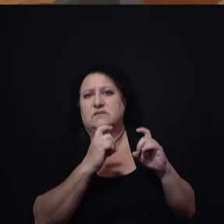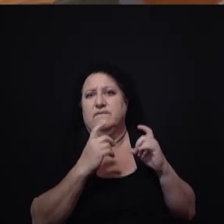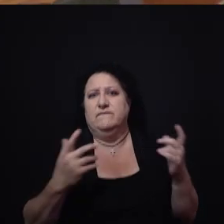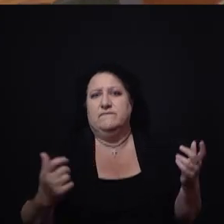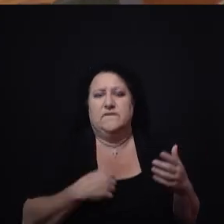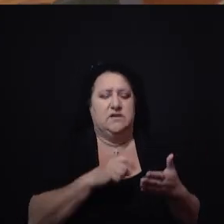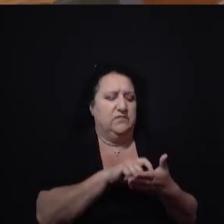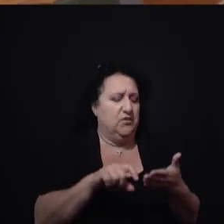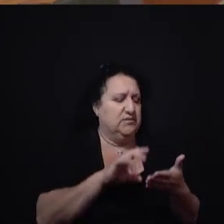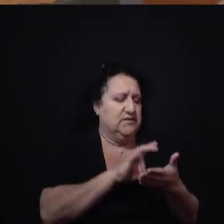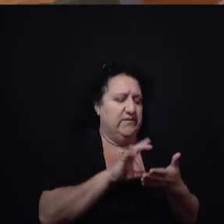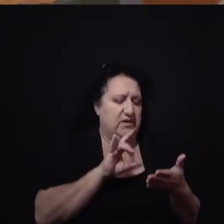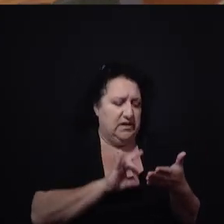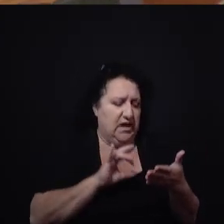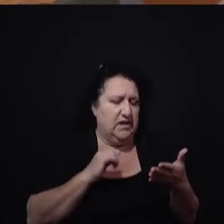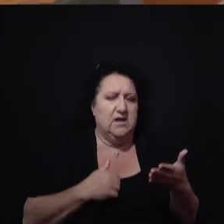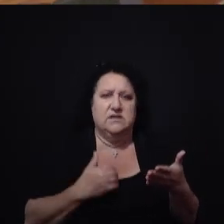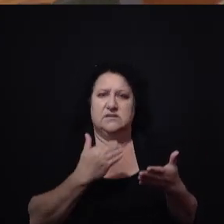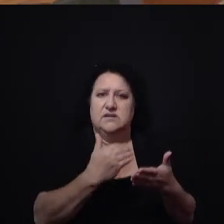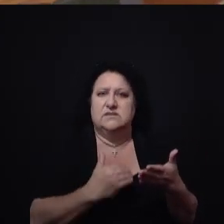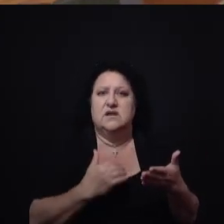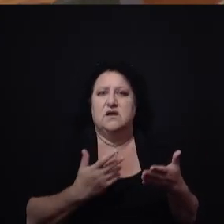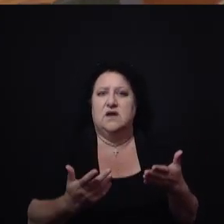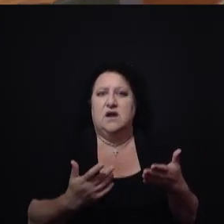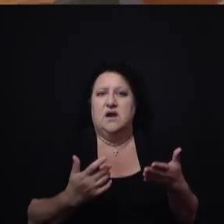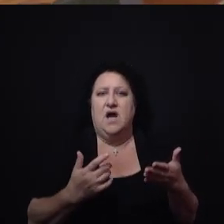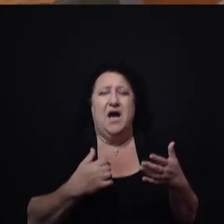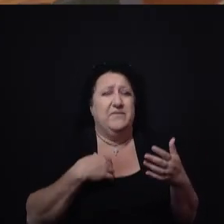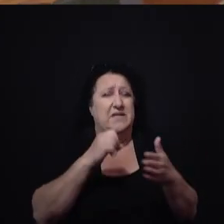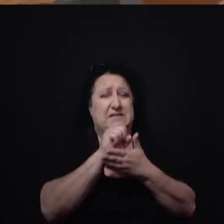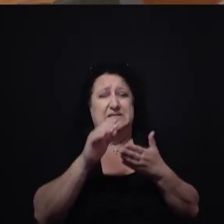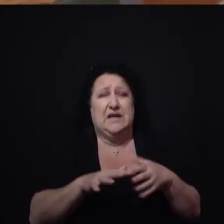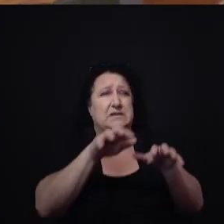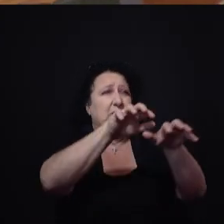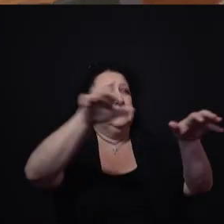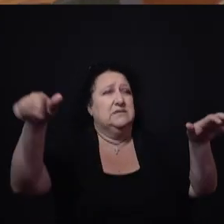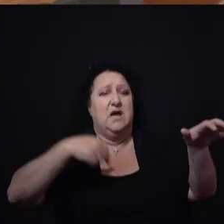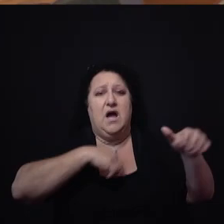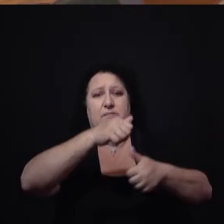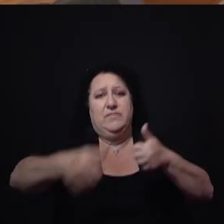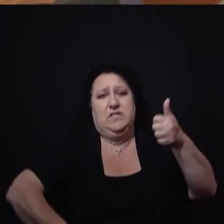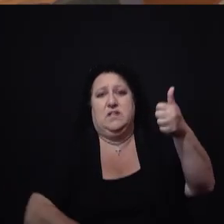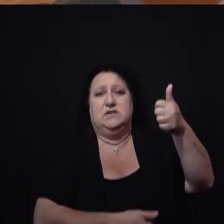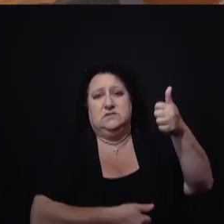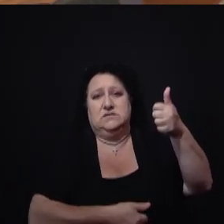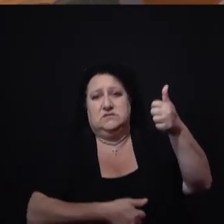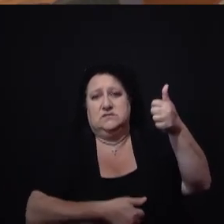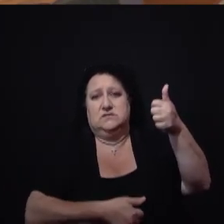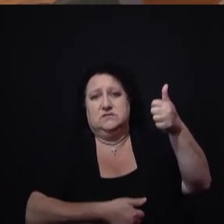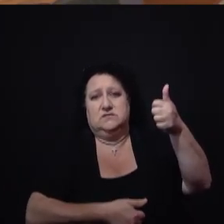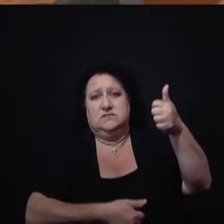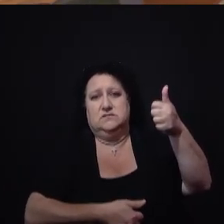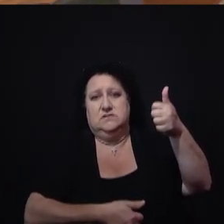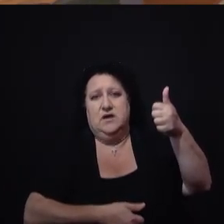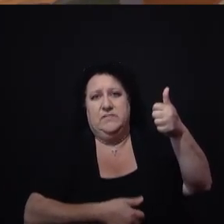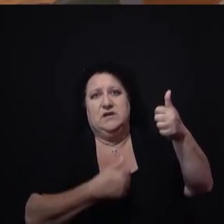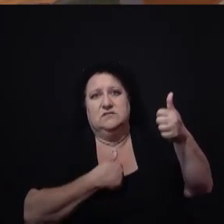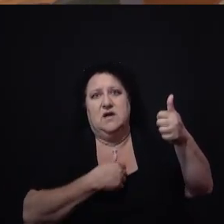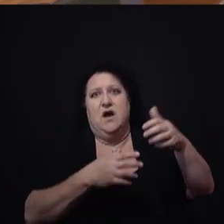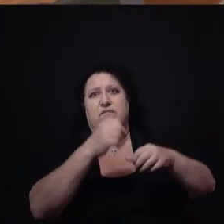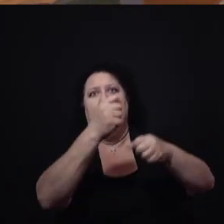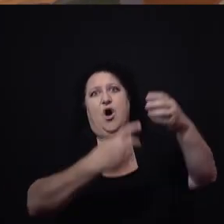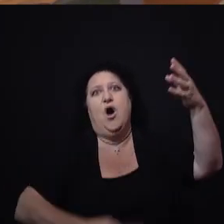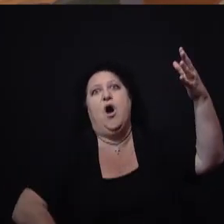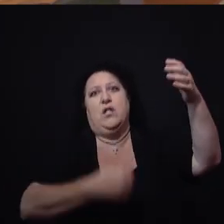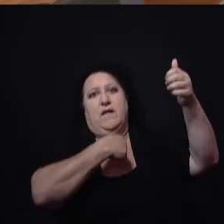very least of all the saints, the least of the least is what that means. This